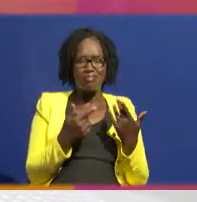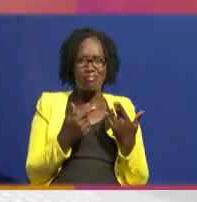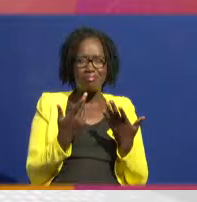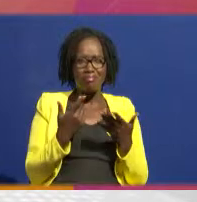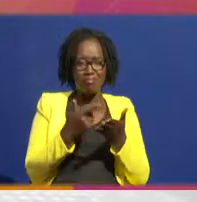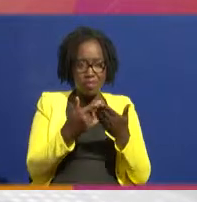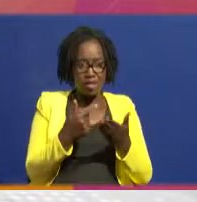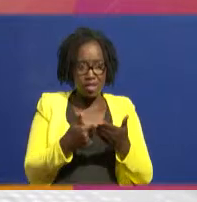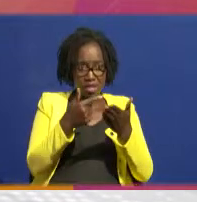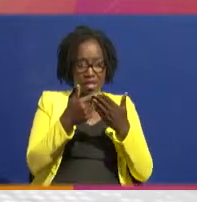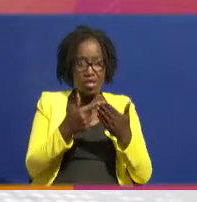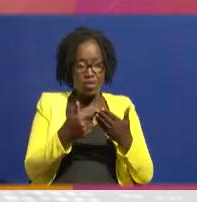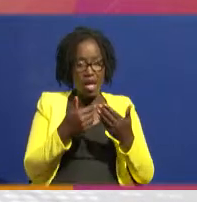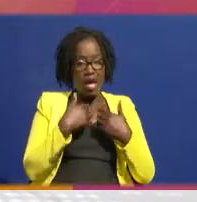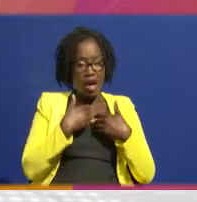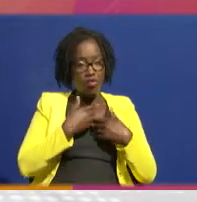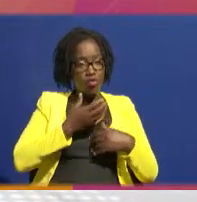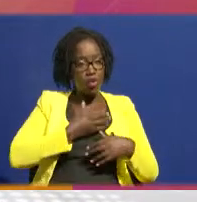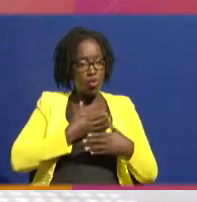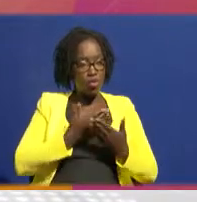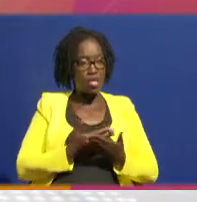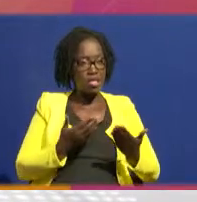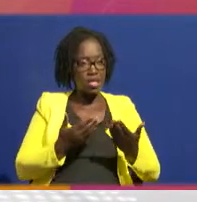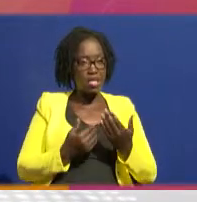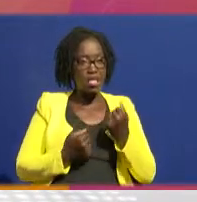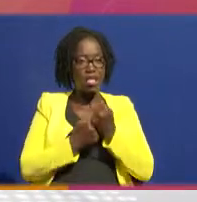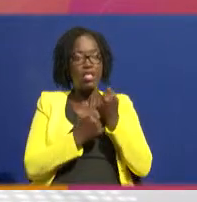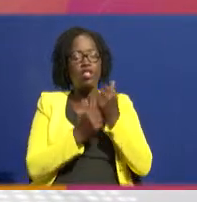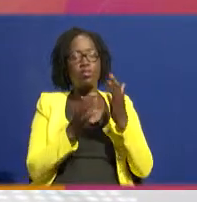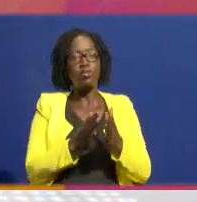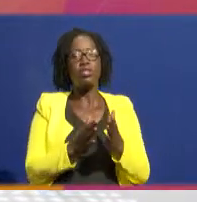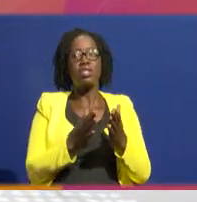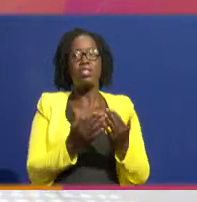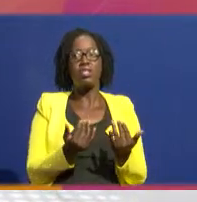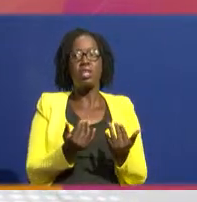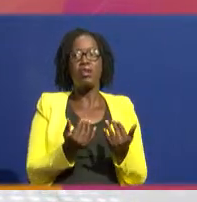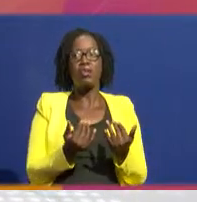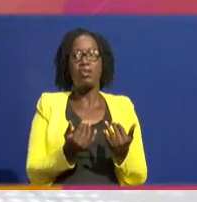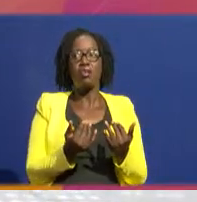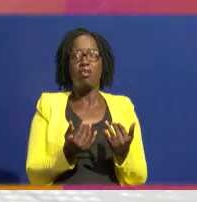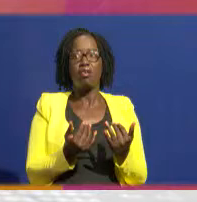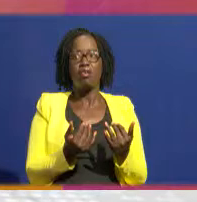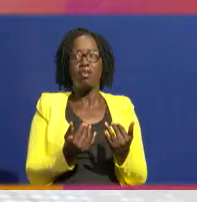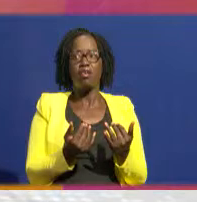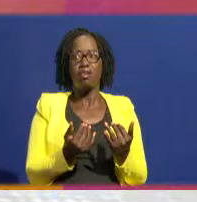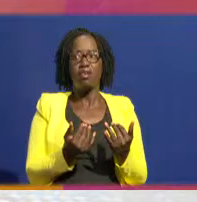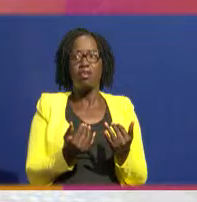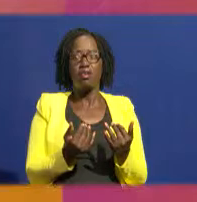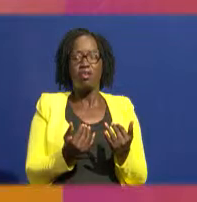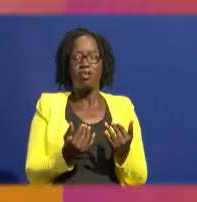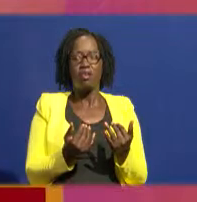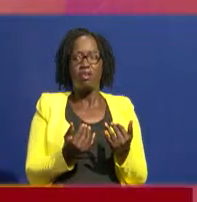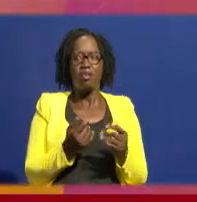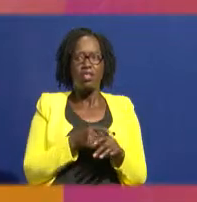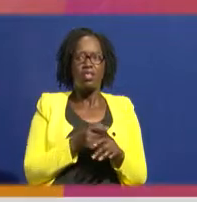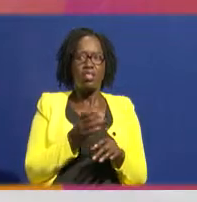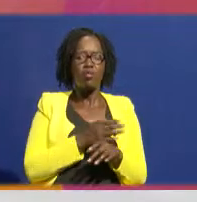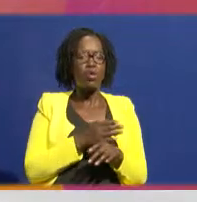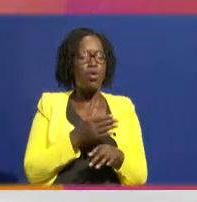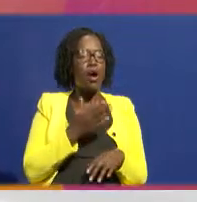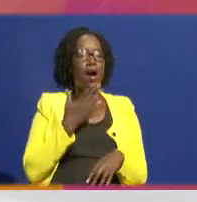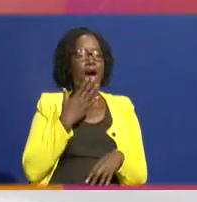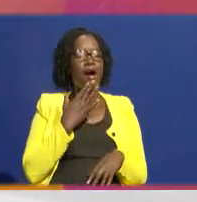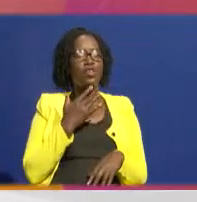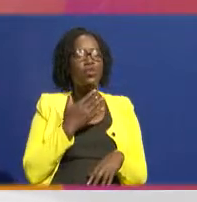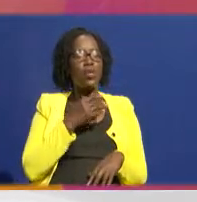to have with our own kids. We had sponsors. Now they're called what? They're sponsors. Now, during our time, they were sugar daddies.